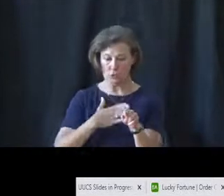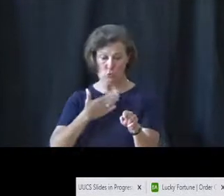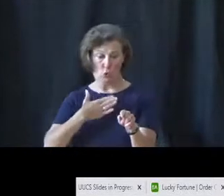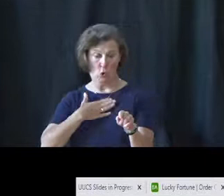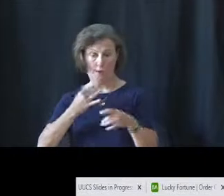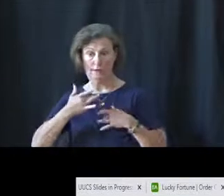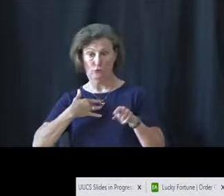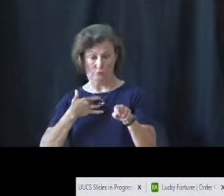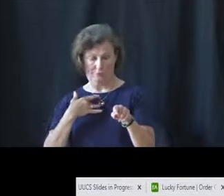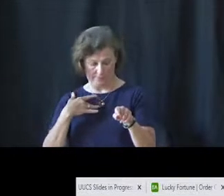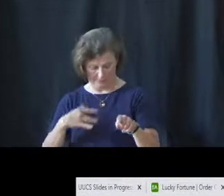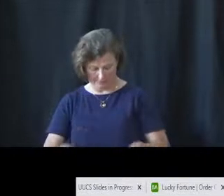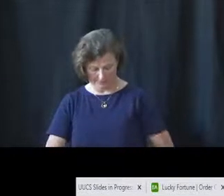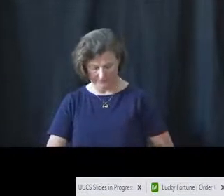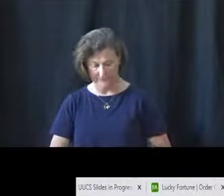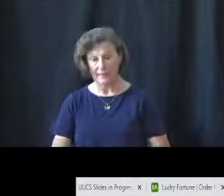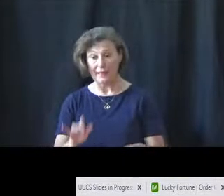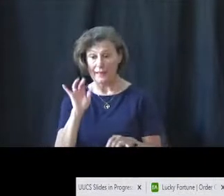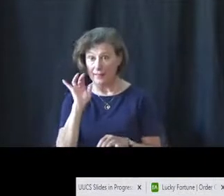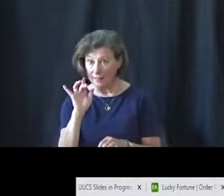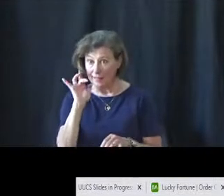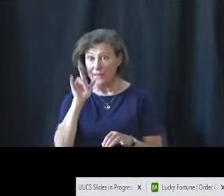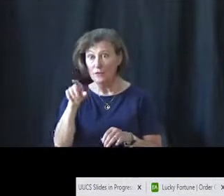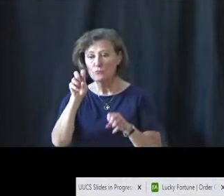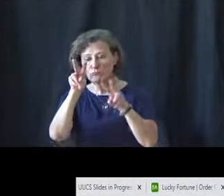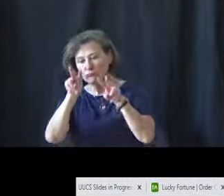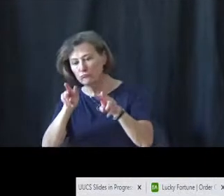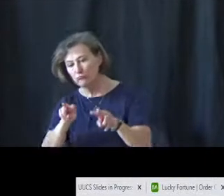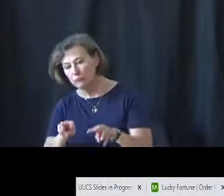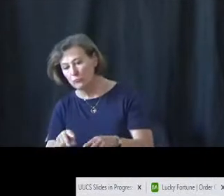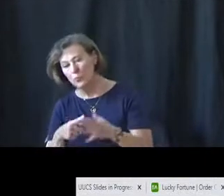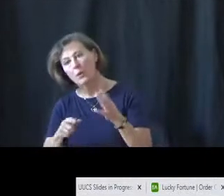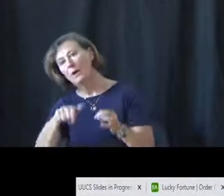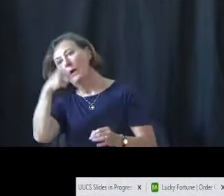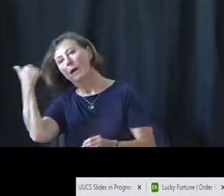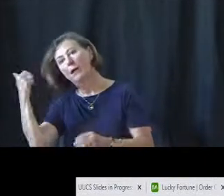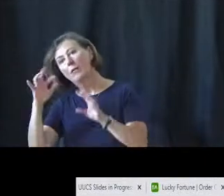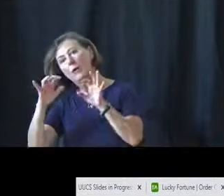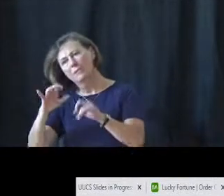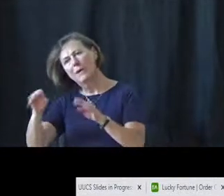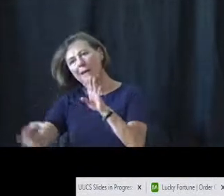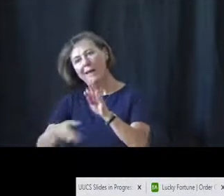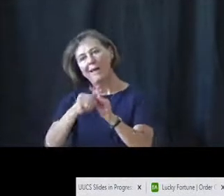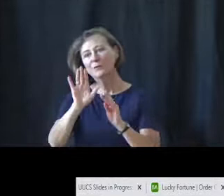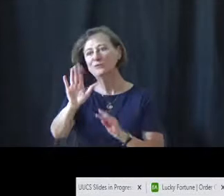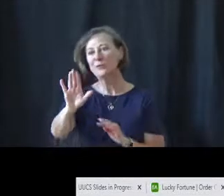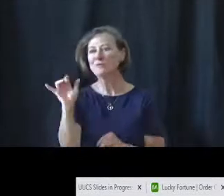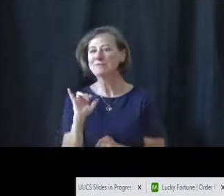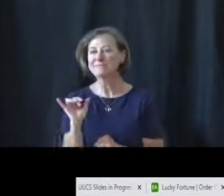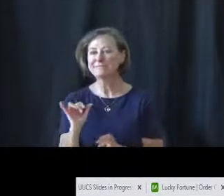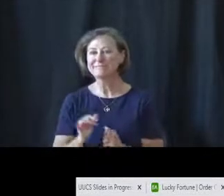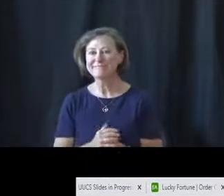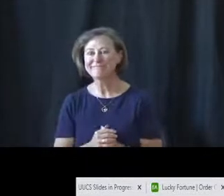concerns. Click on it. You can read what others have written and add your own.